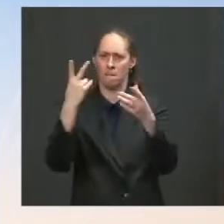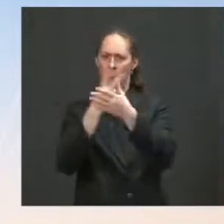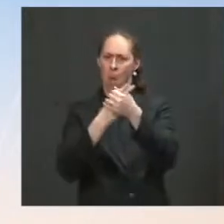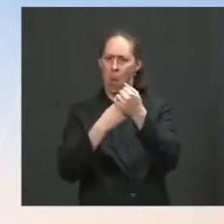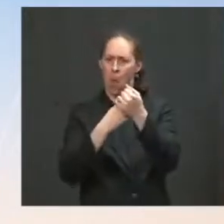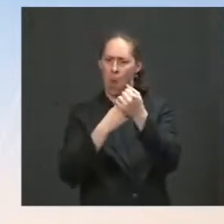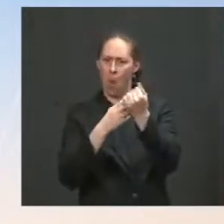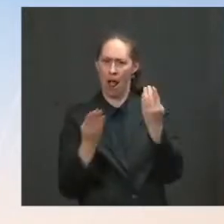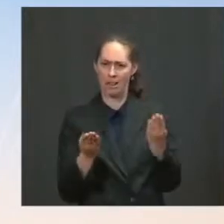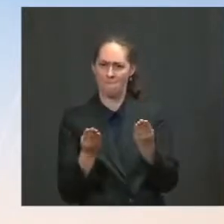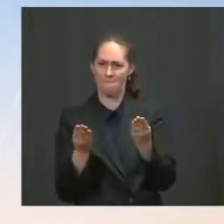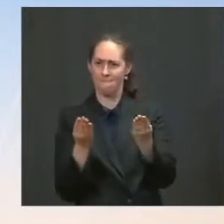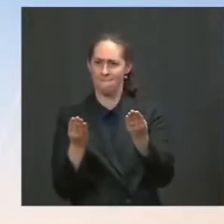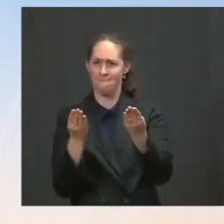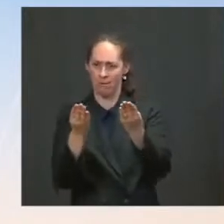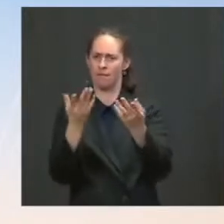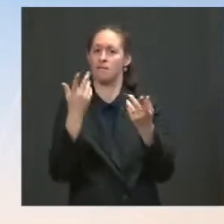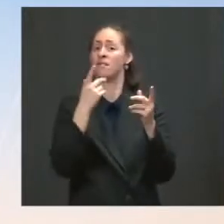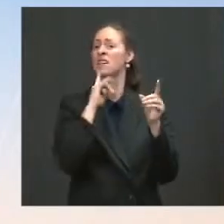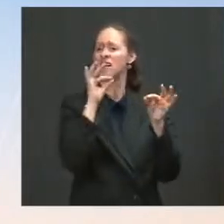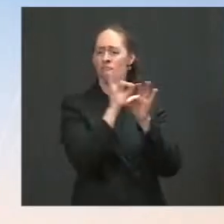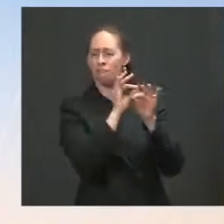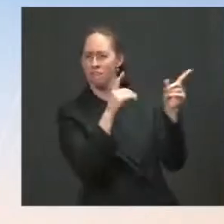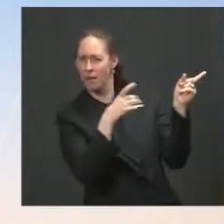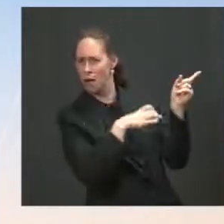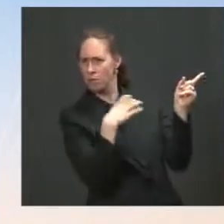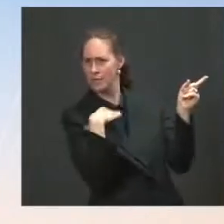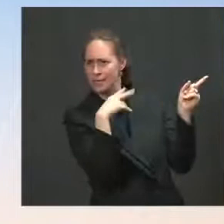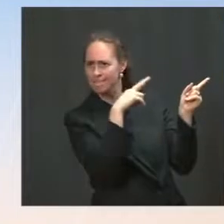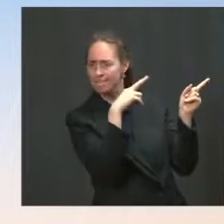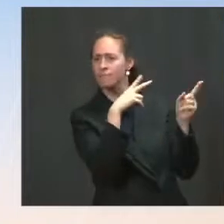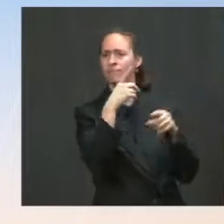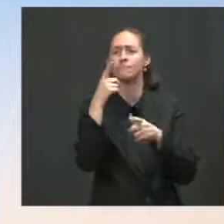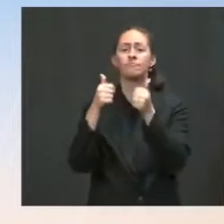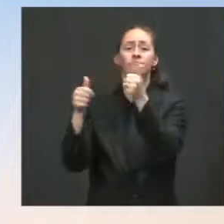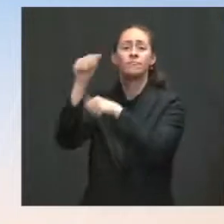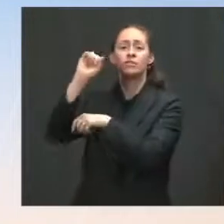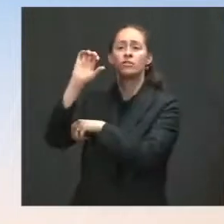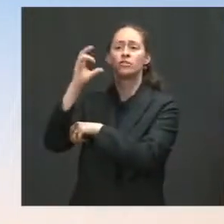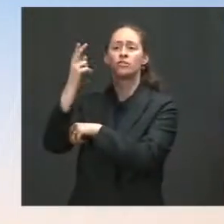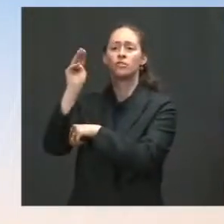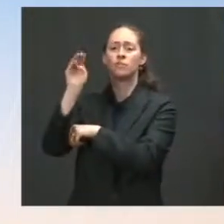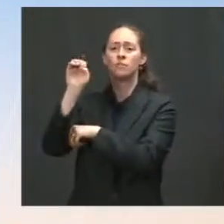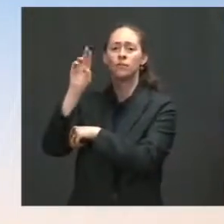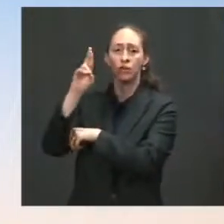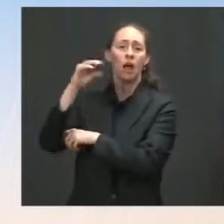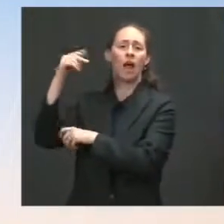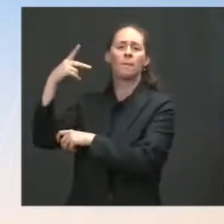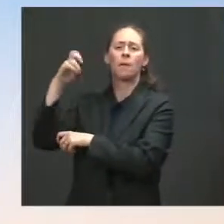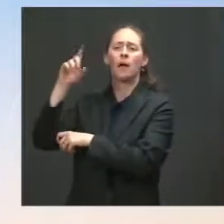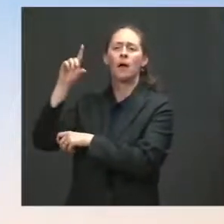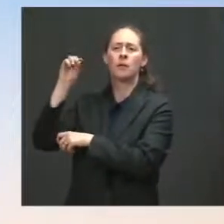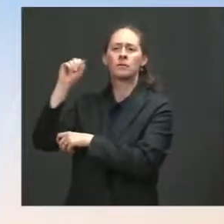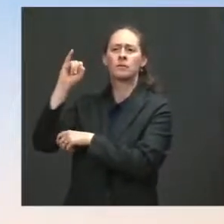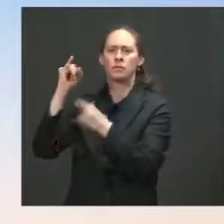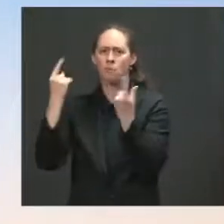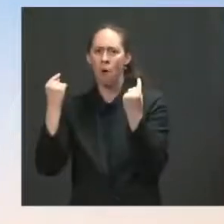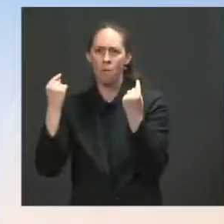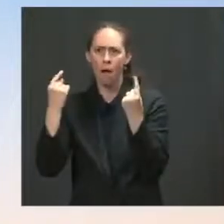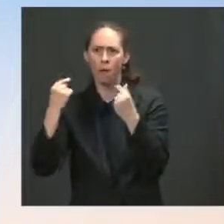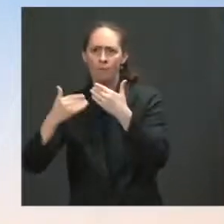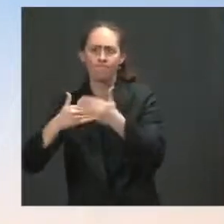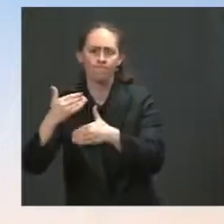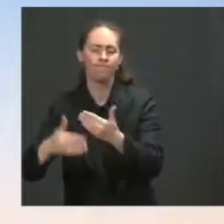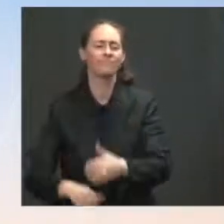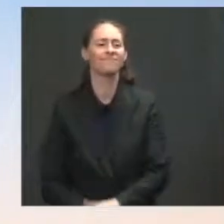guidance and leadership of Leader Schumer and Speaker Pelosi. How does as the leader of the Democratic Party, how does he get House Speaker Pelosi on the same page that they're